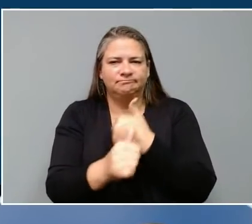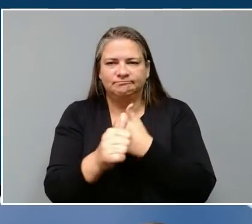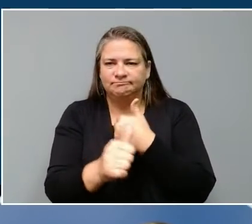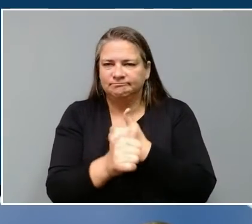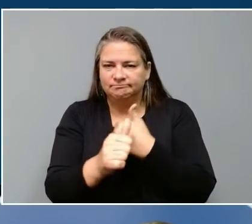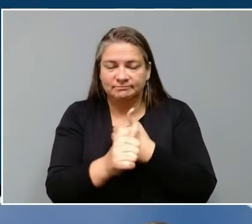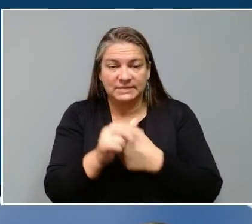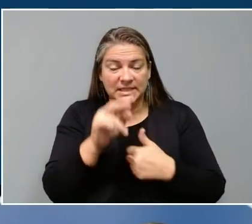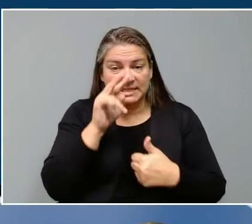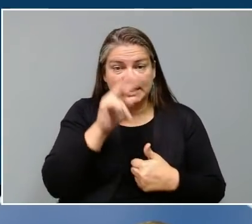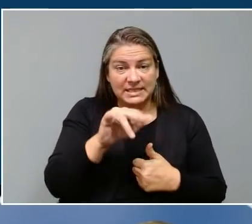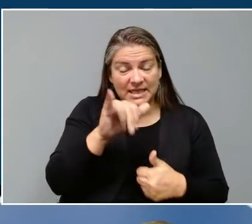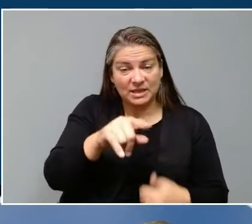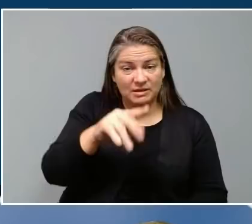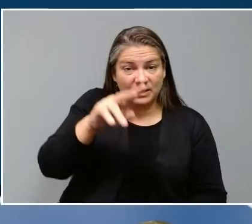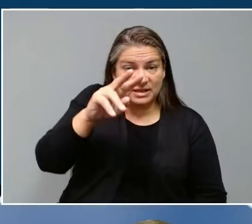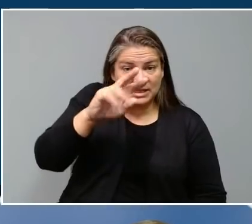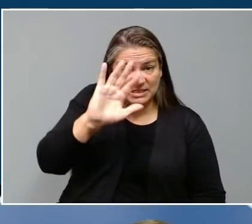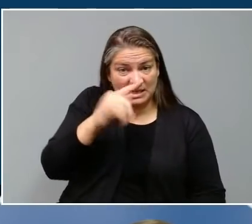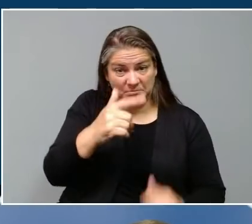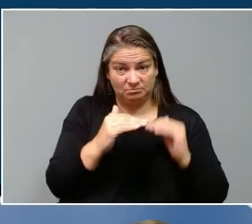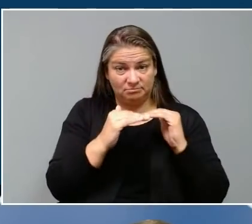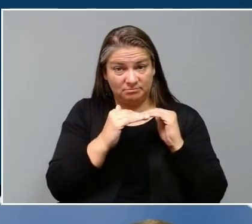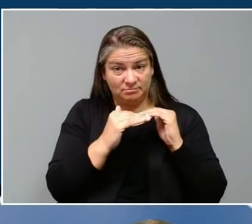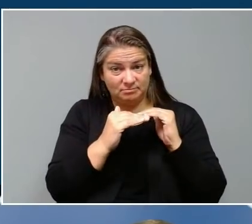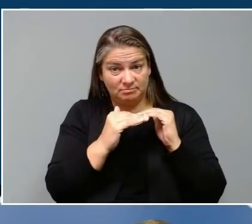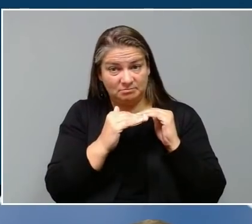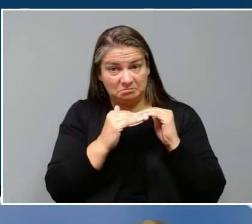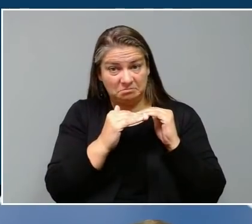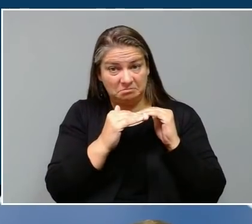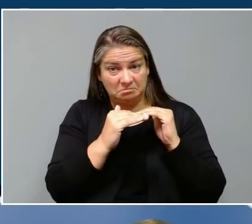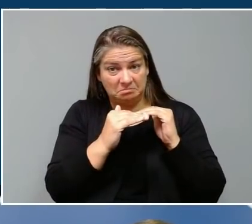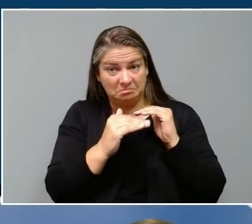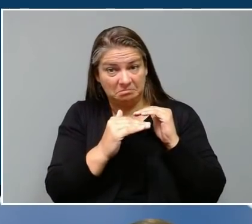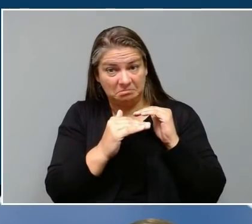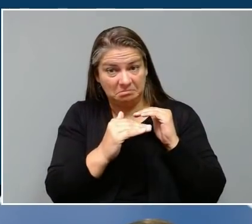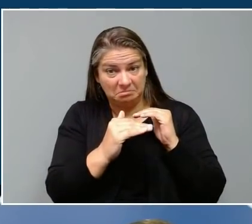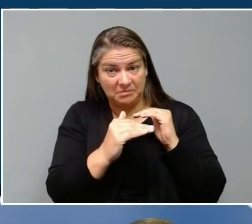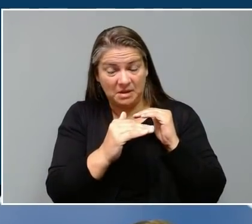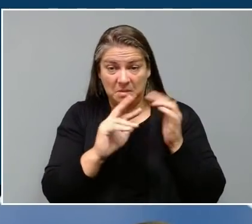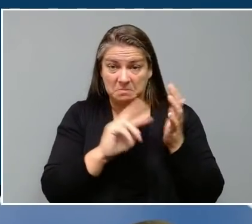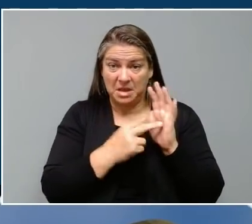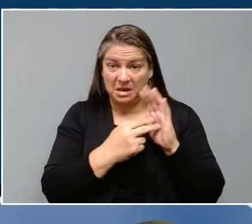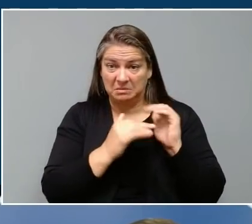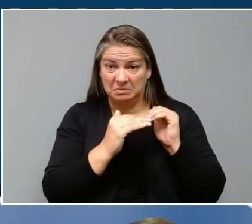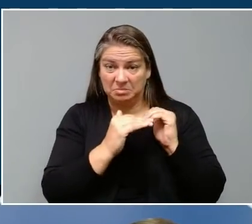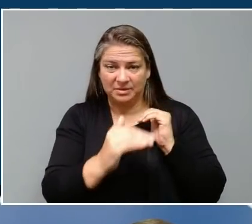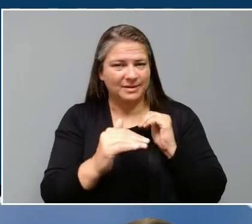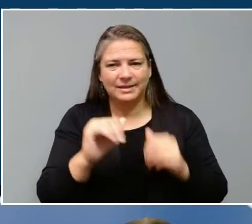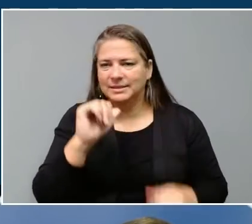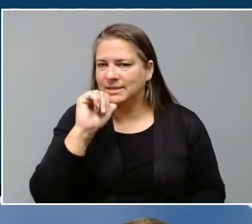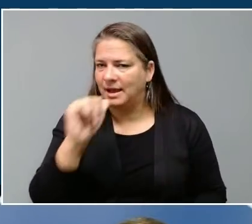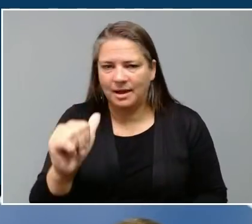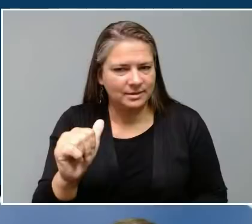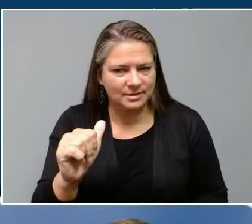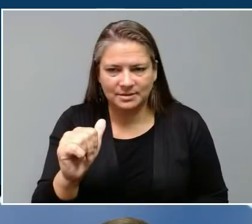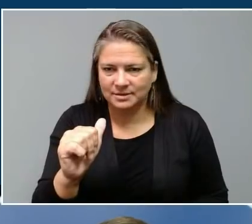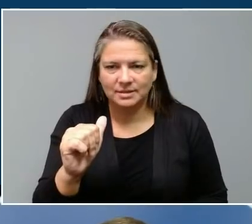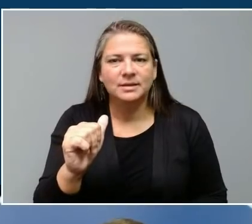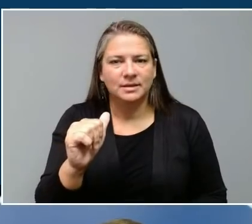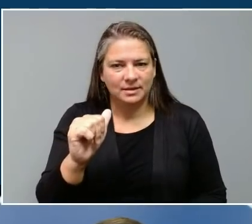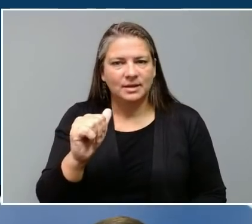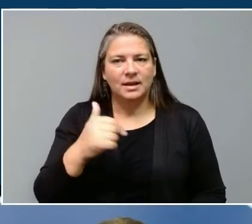levels off a little bit by meaning that we're approaching the peak. It's more likely driven by the denominator, the number of